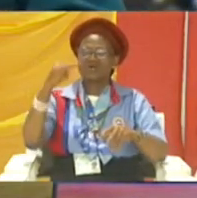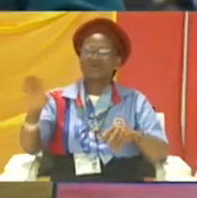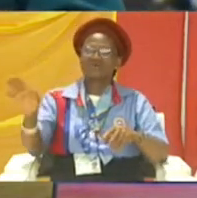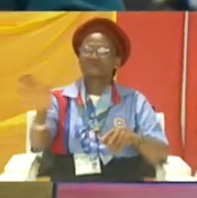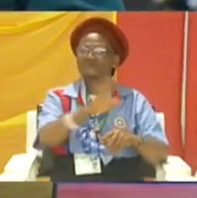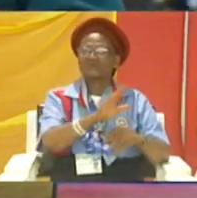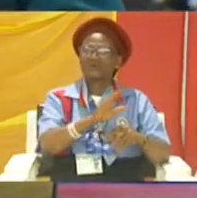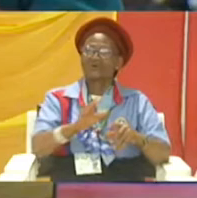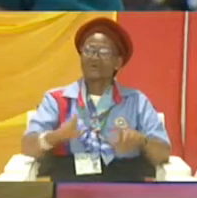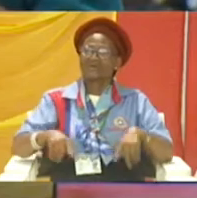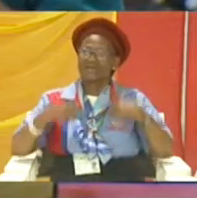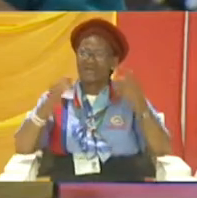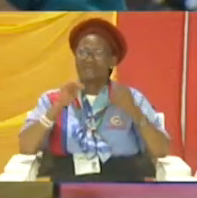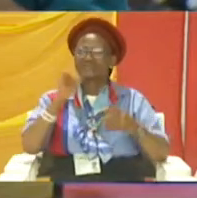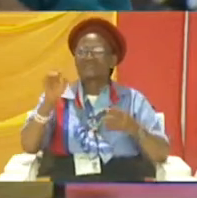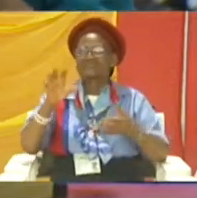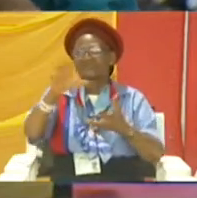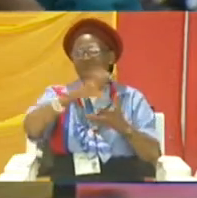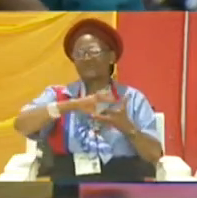confused right